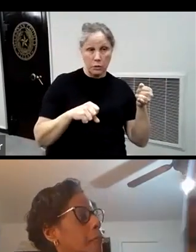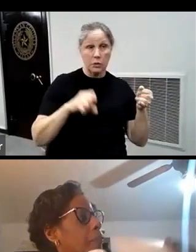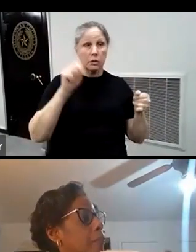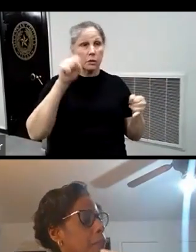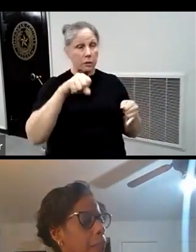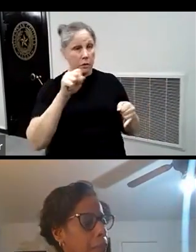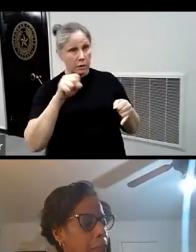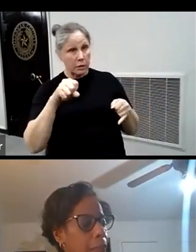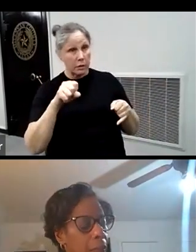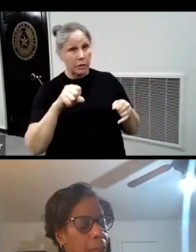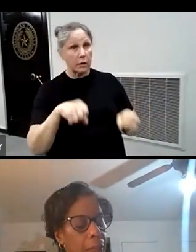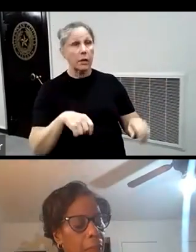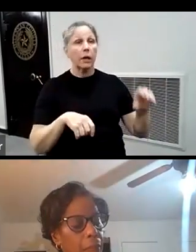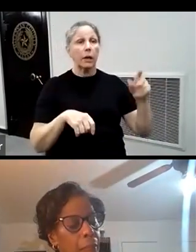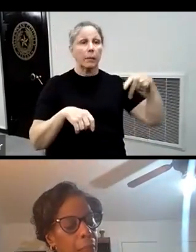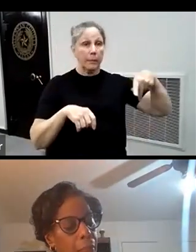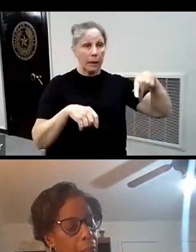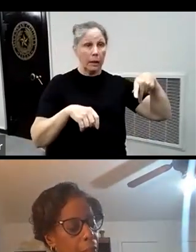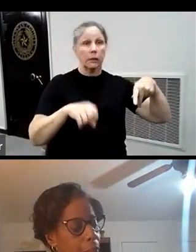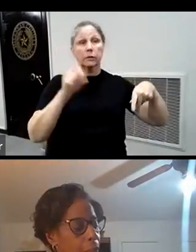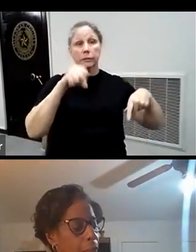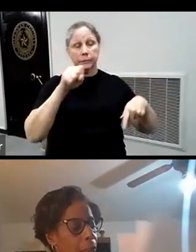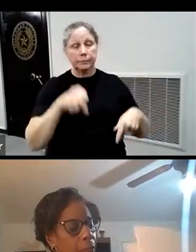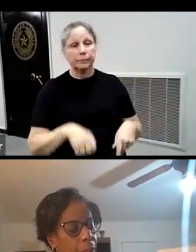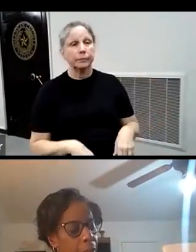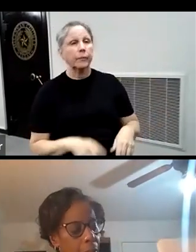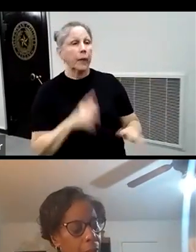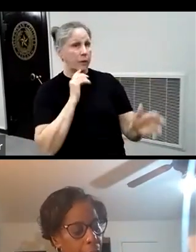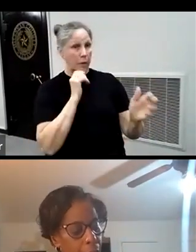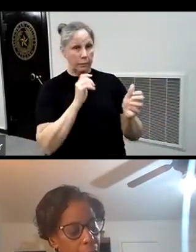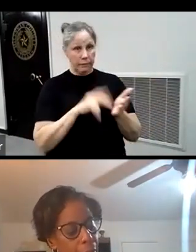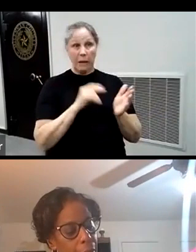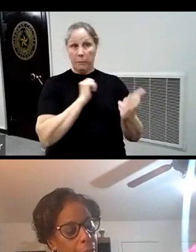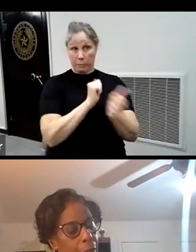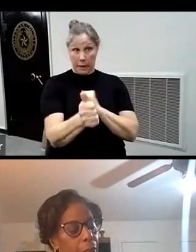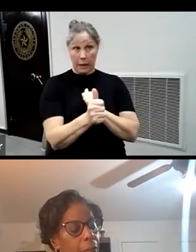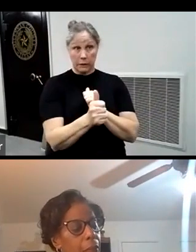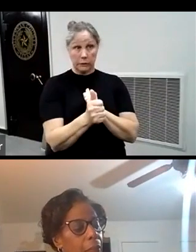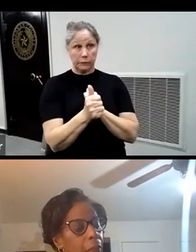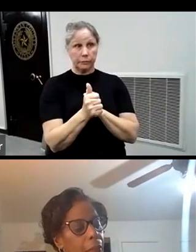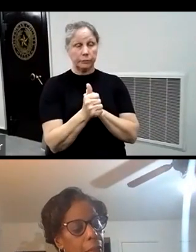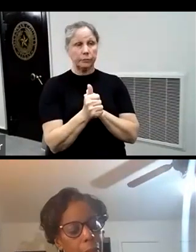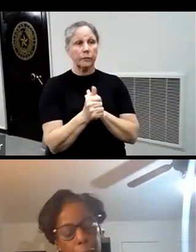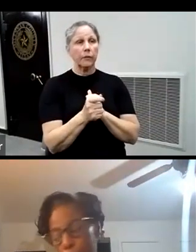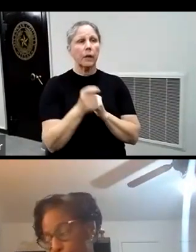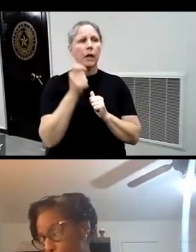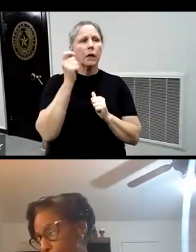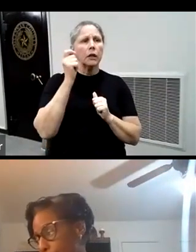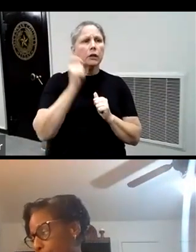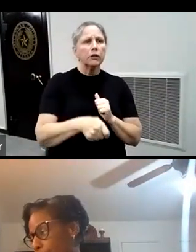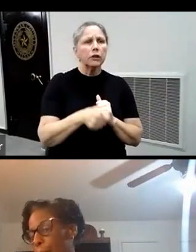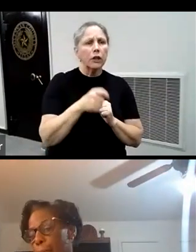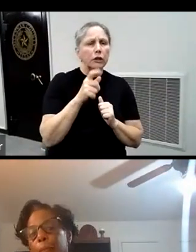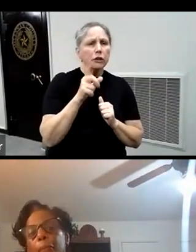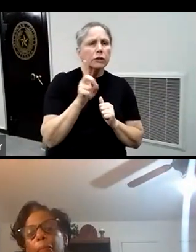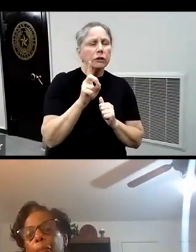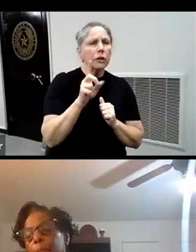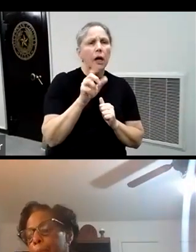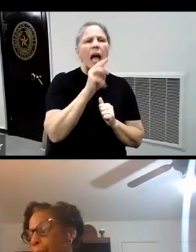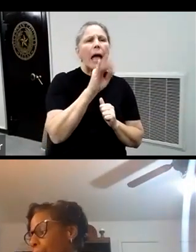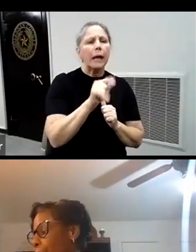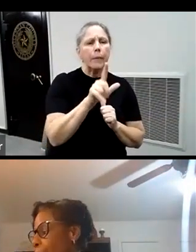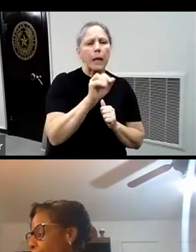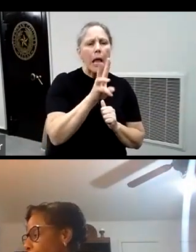Aye. Commissioner Perry. Aye. Pass. Judge Devin Agamon or Amy